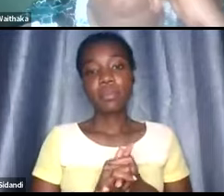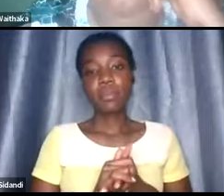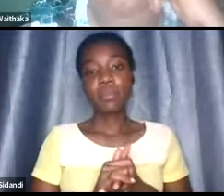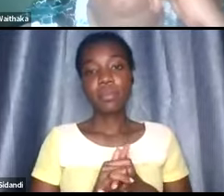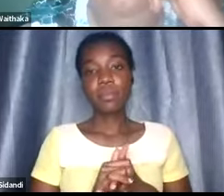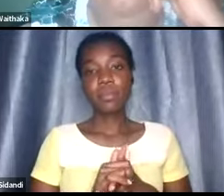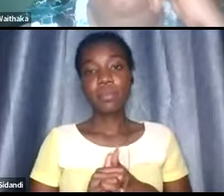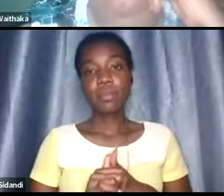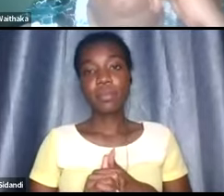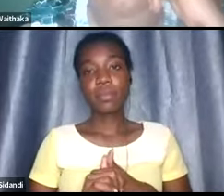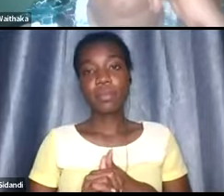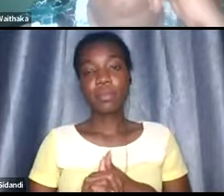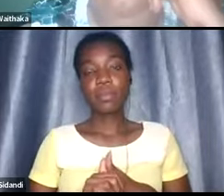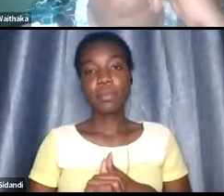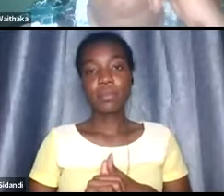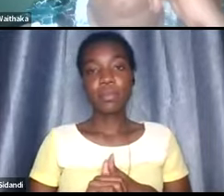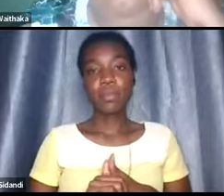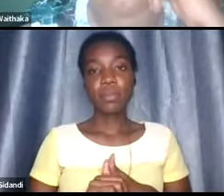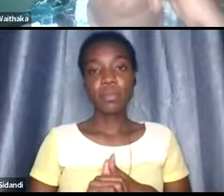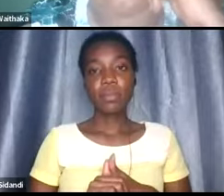Stephen Zioka?